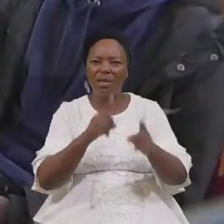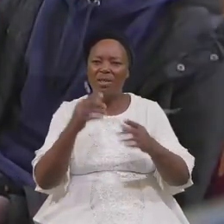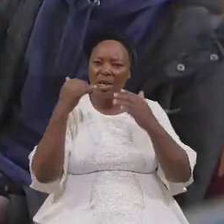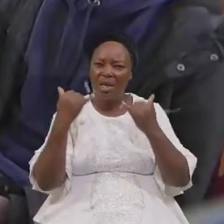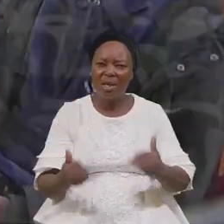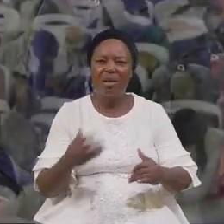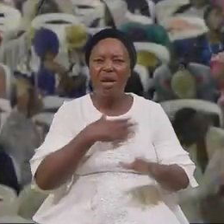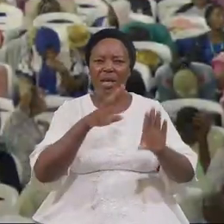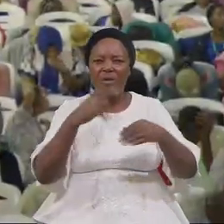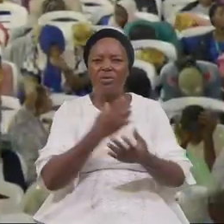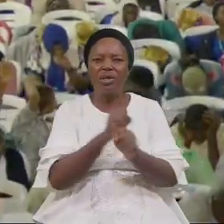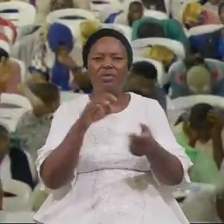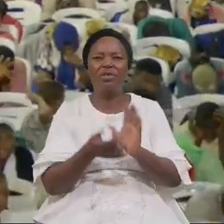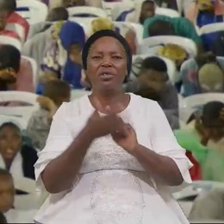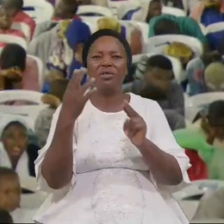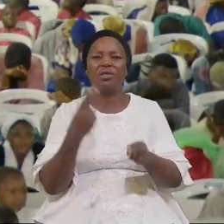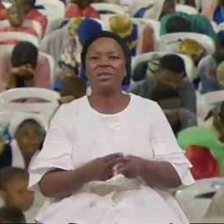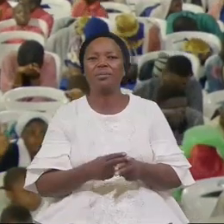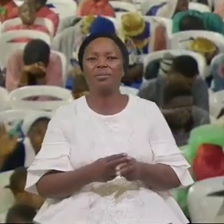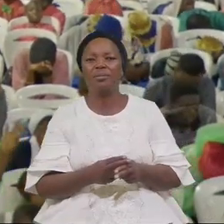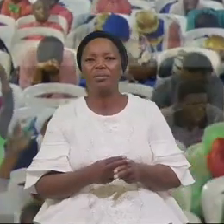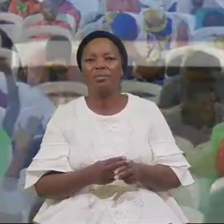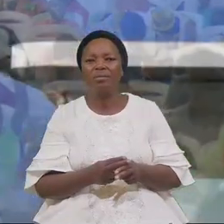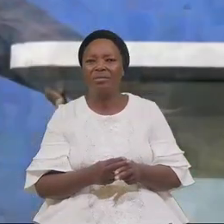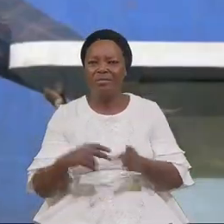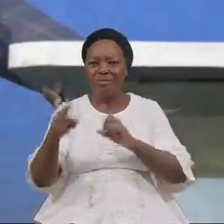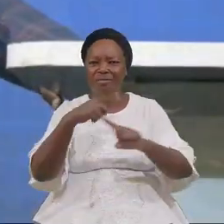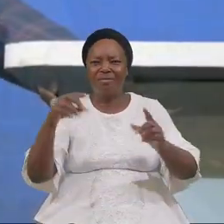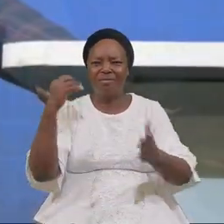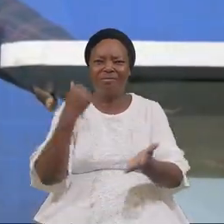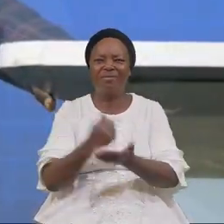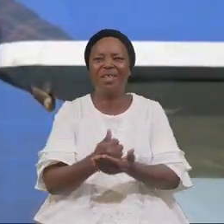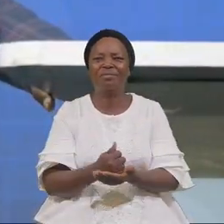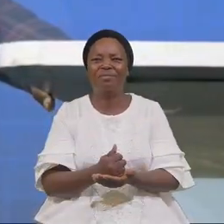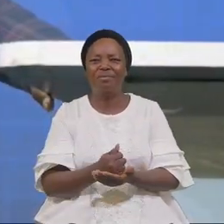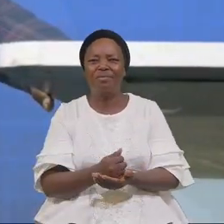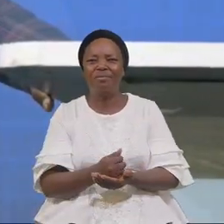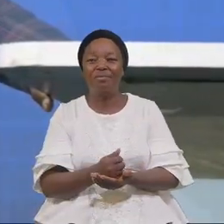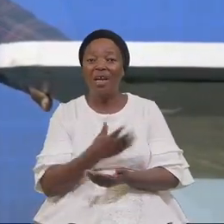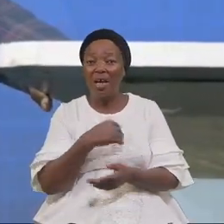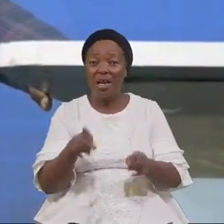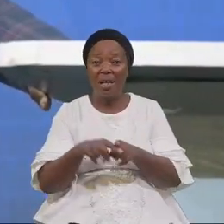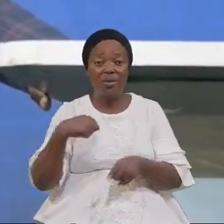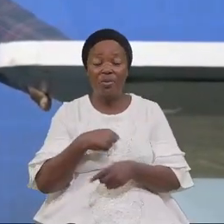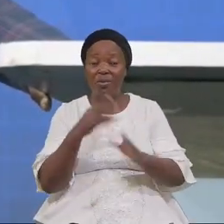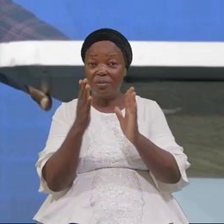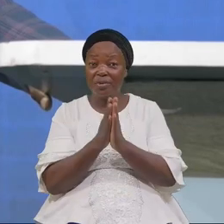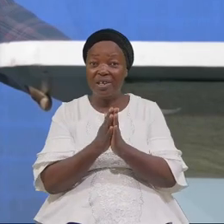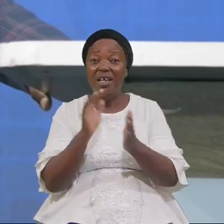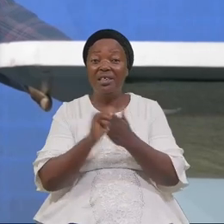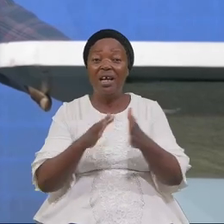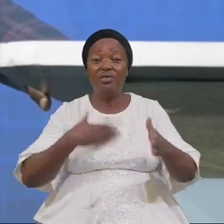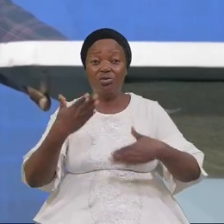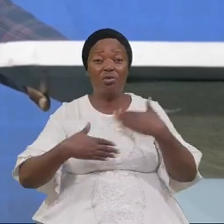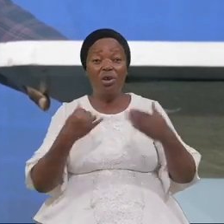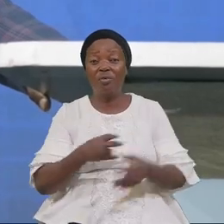give you salvation. I didn't hear your amen there now. And as we pray, that joy of salvation